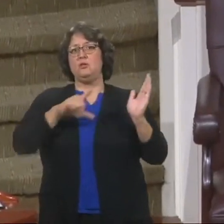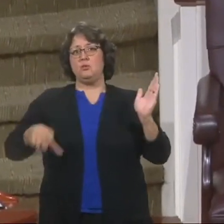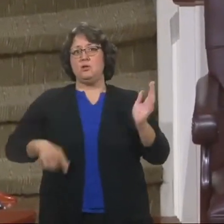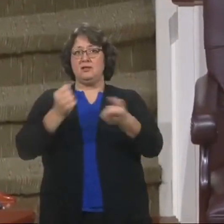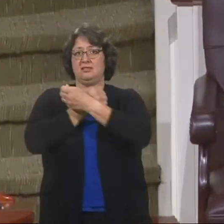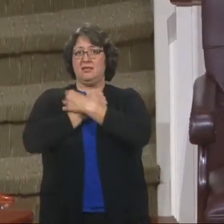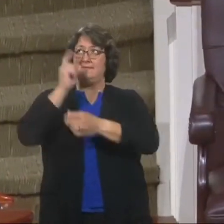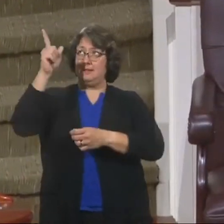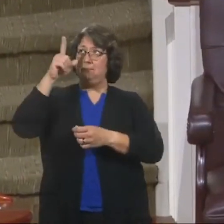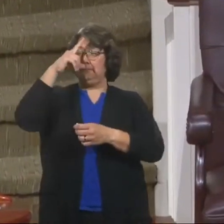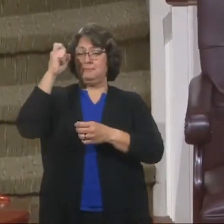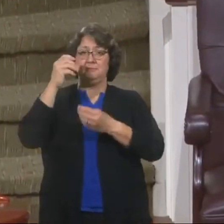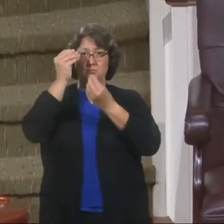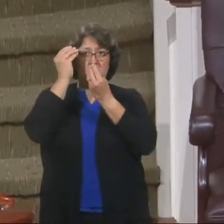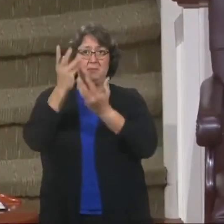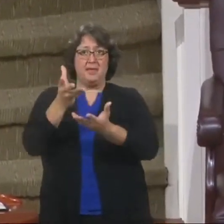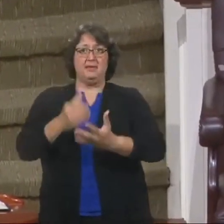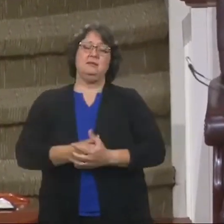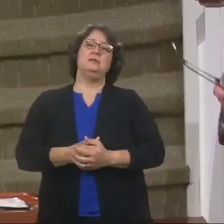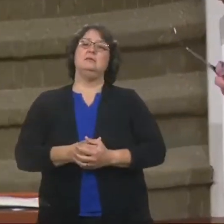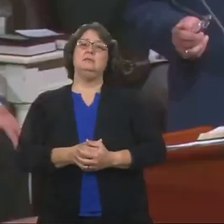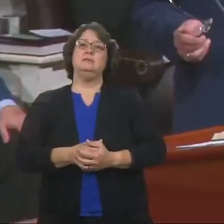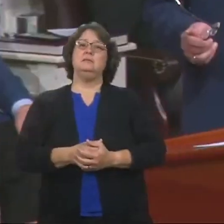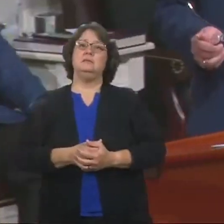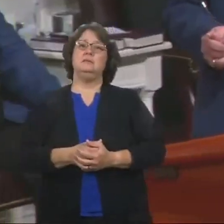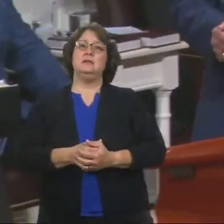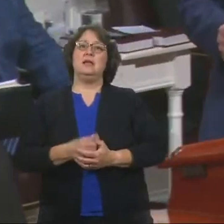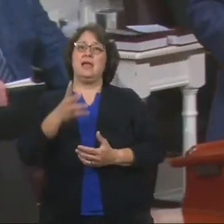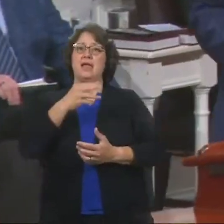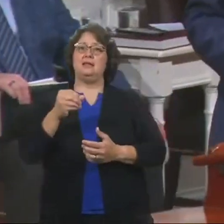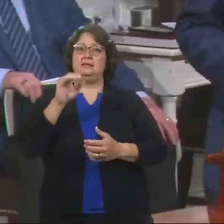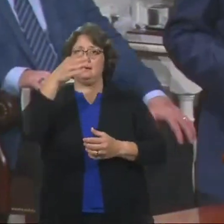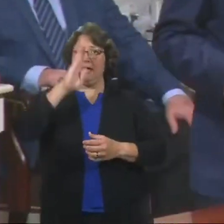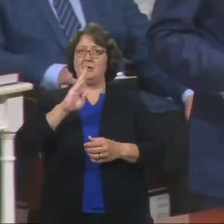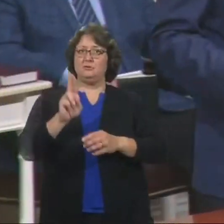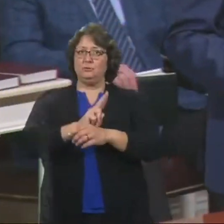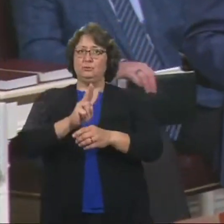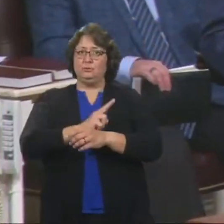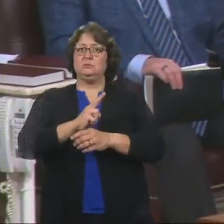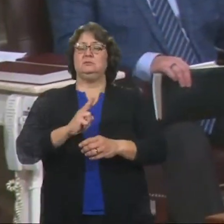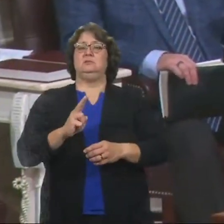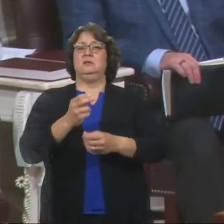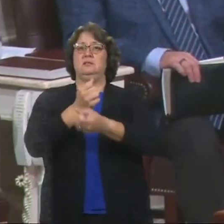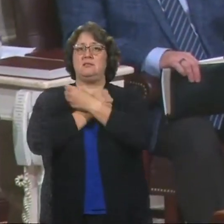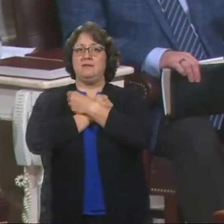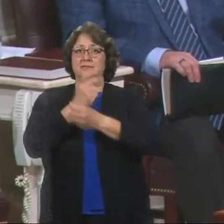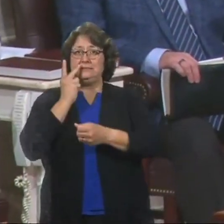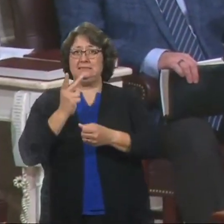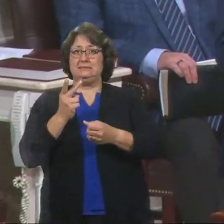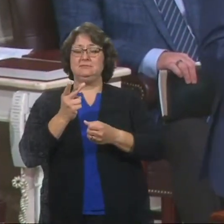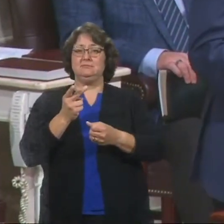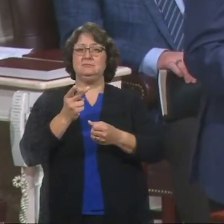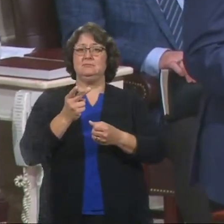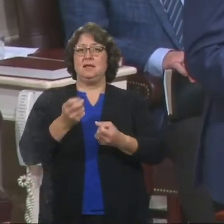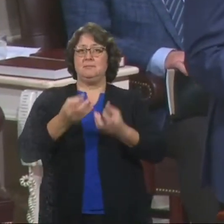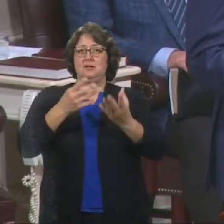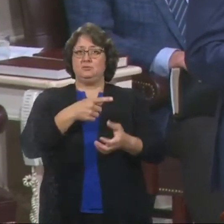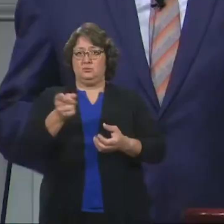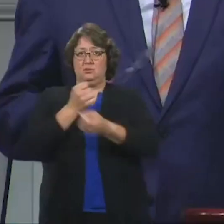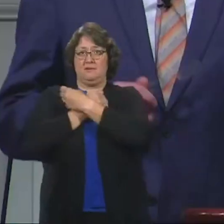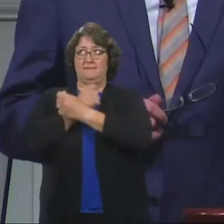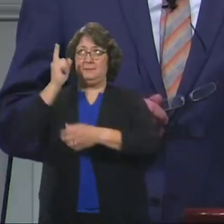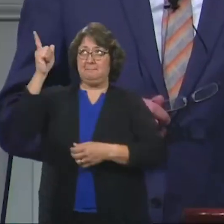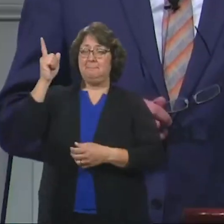love him? You obey him. God kind of uses the thermometer of obedience to test the temperature of our love. If a person says, I love,